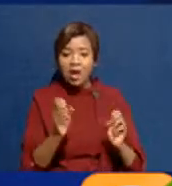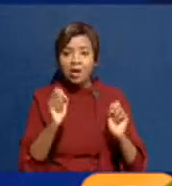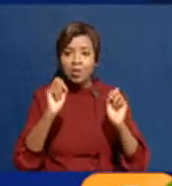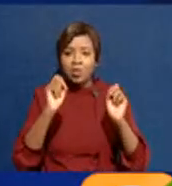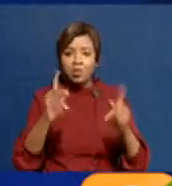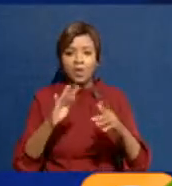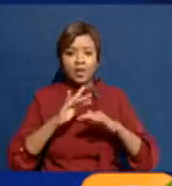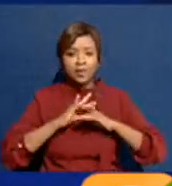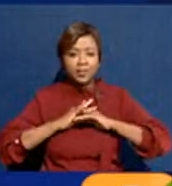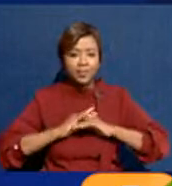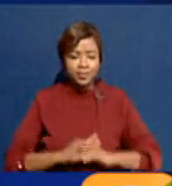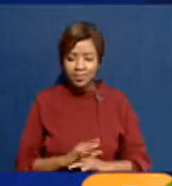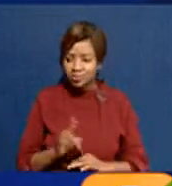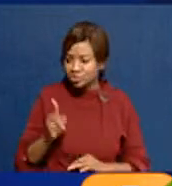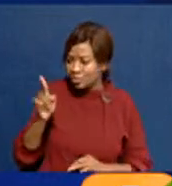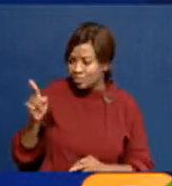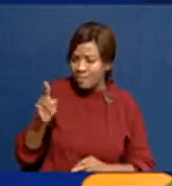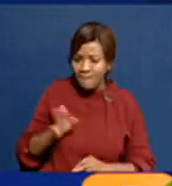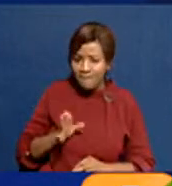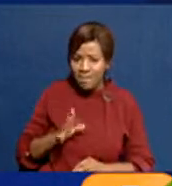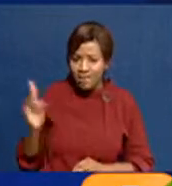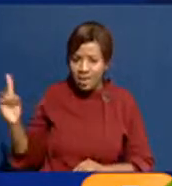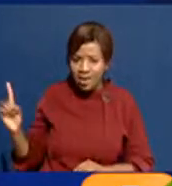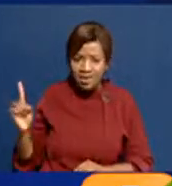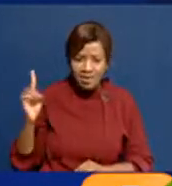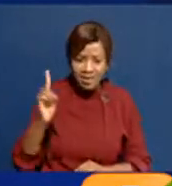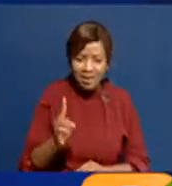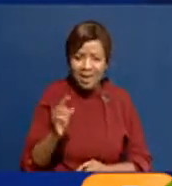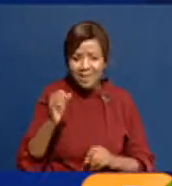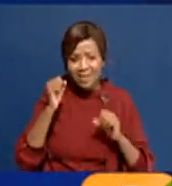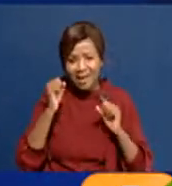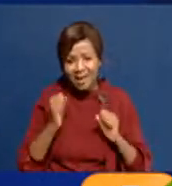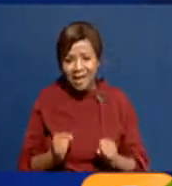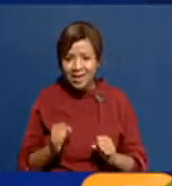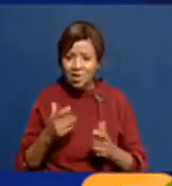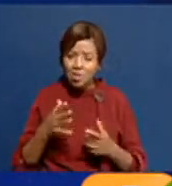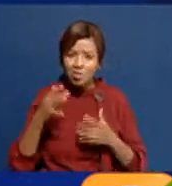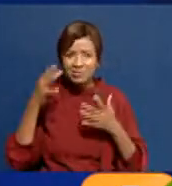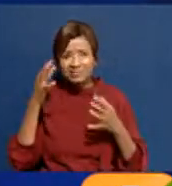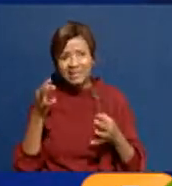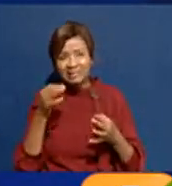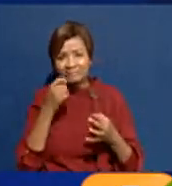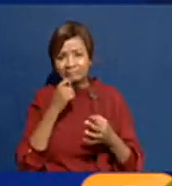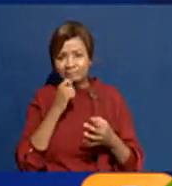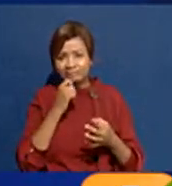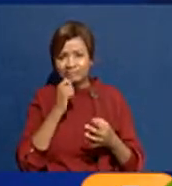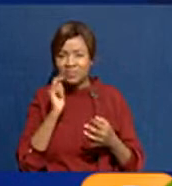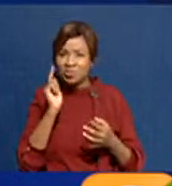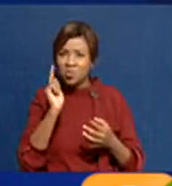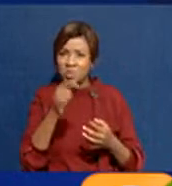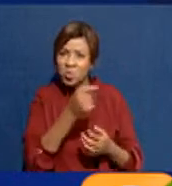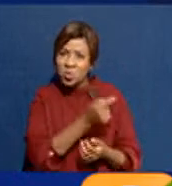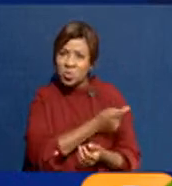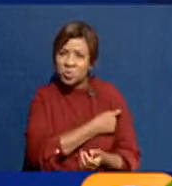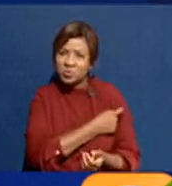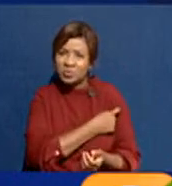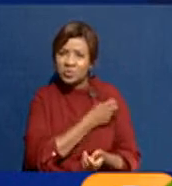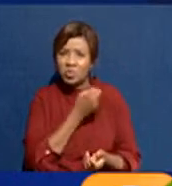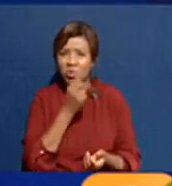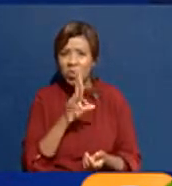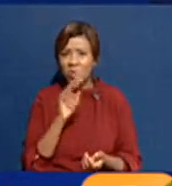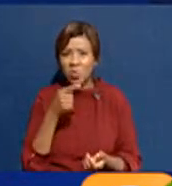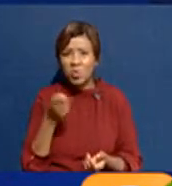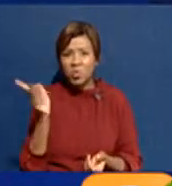with these parents who are not able, who have to make a decision in the morning? Do I take this